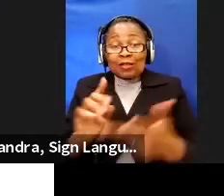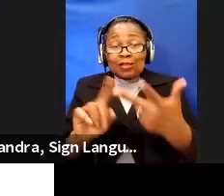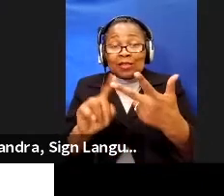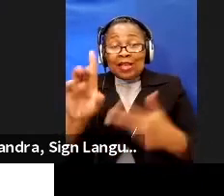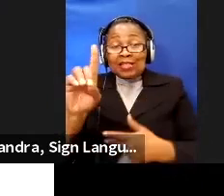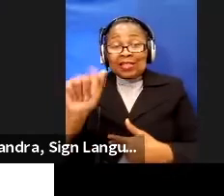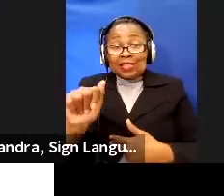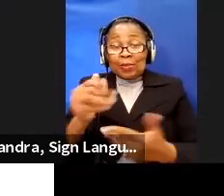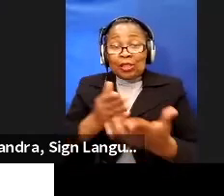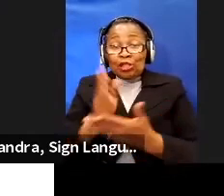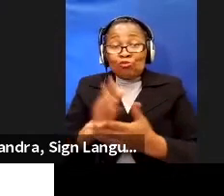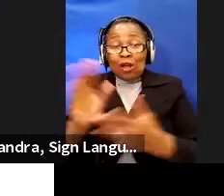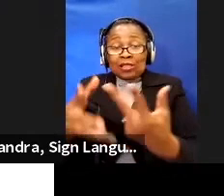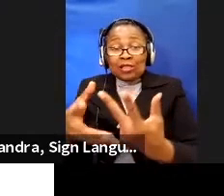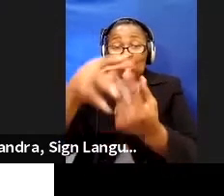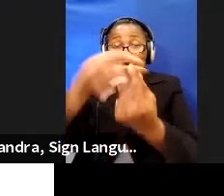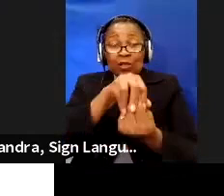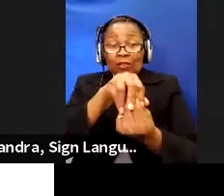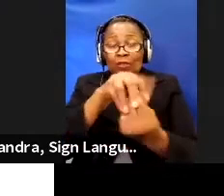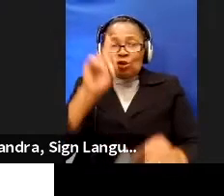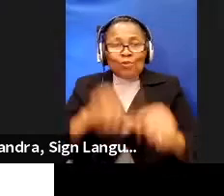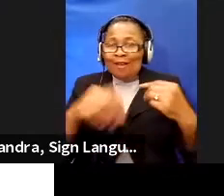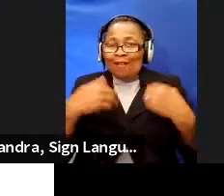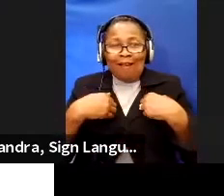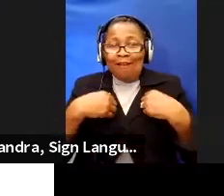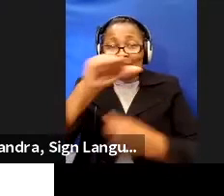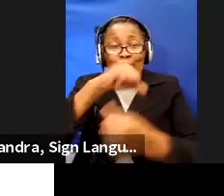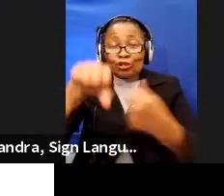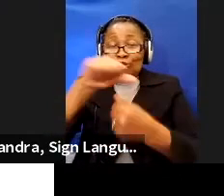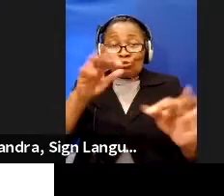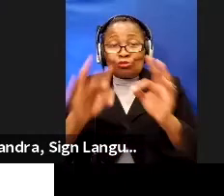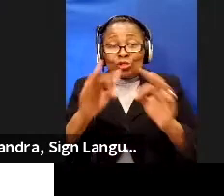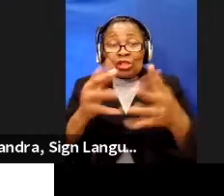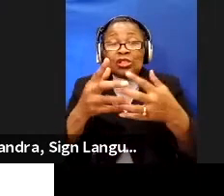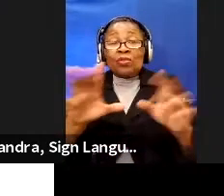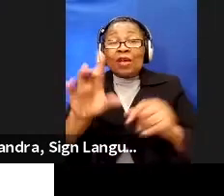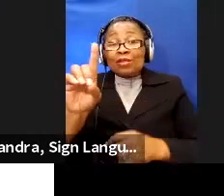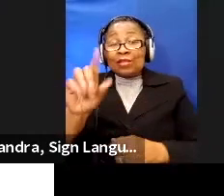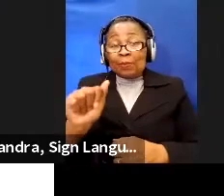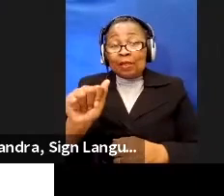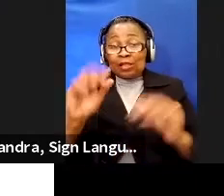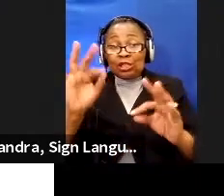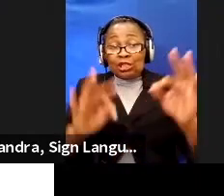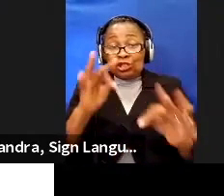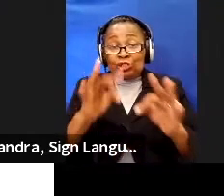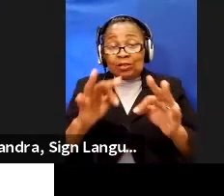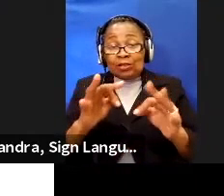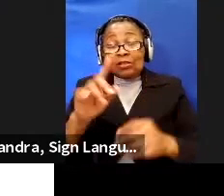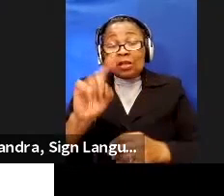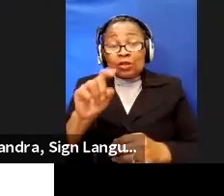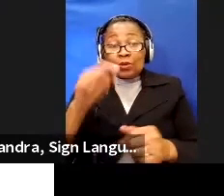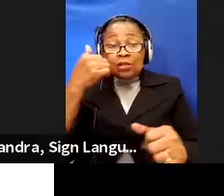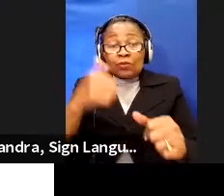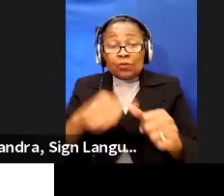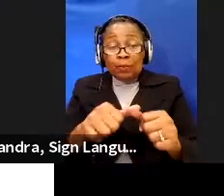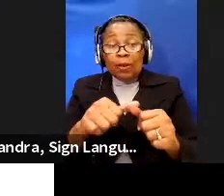have social justice without disability justice as well. So you do need to keep in mind as you go through your